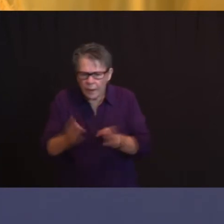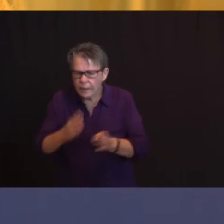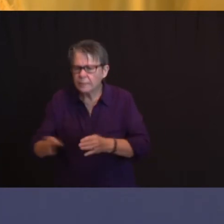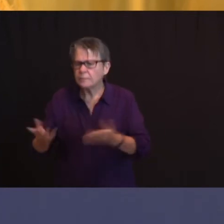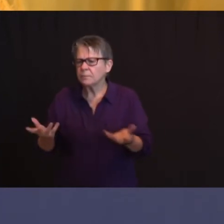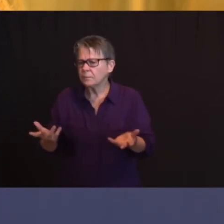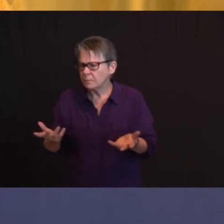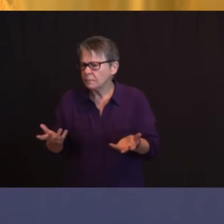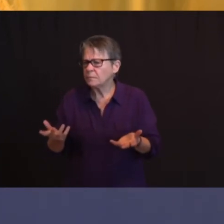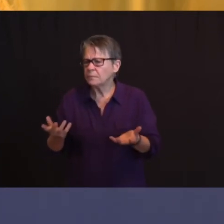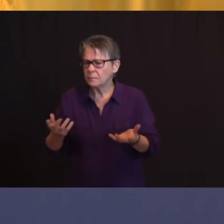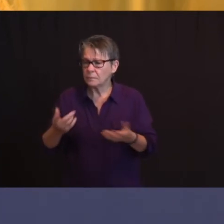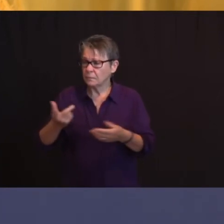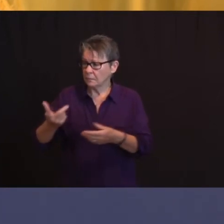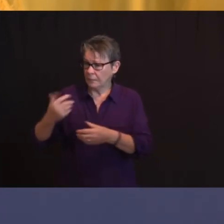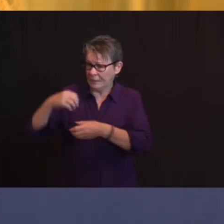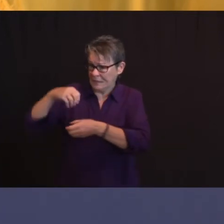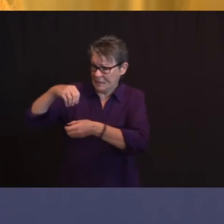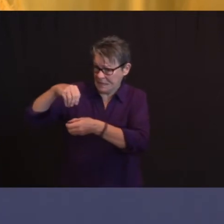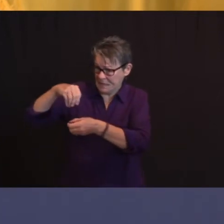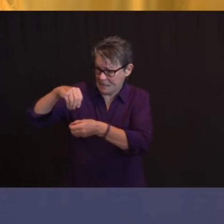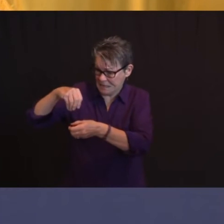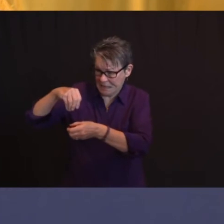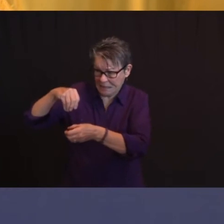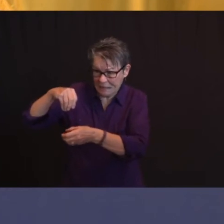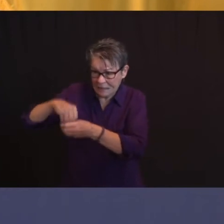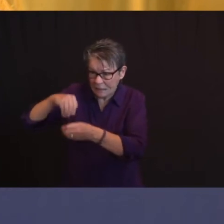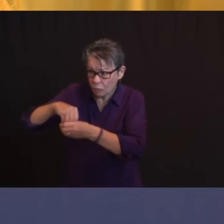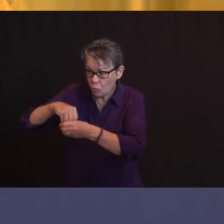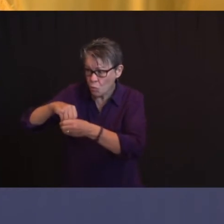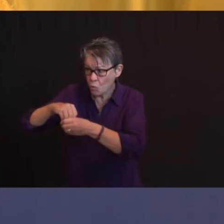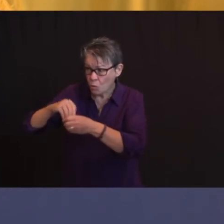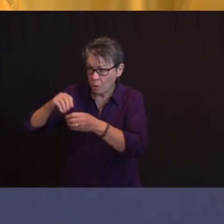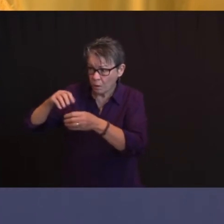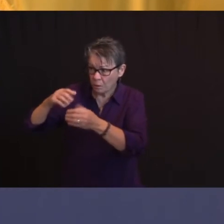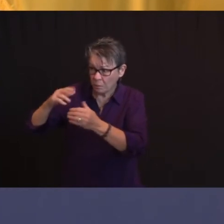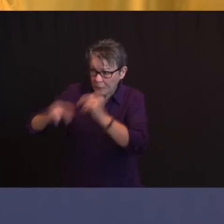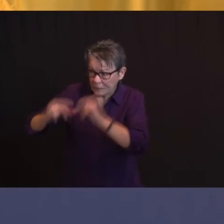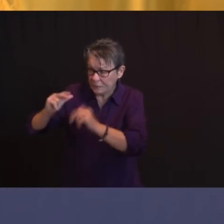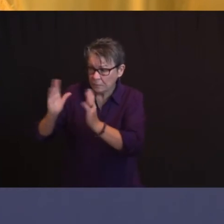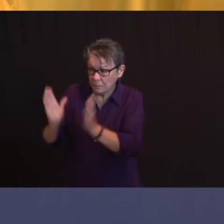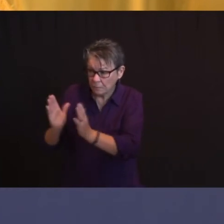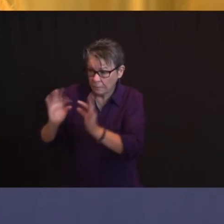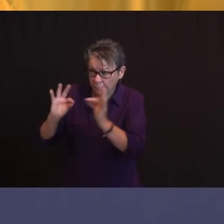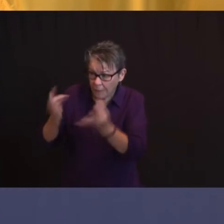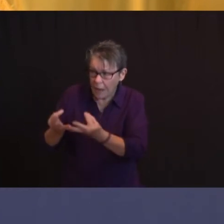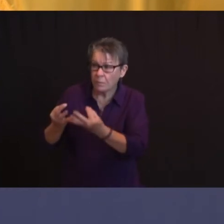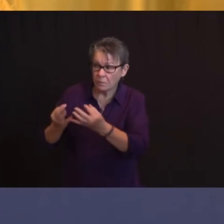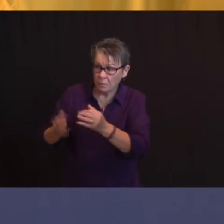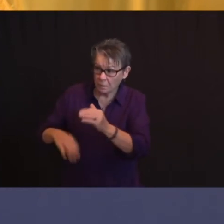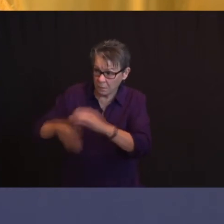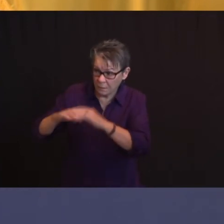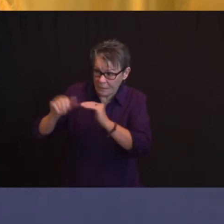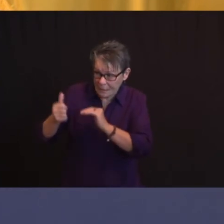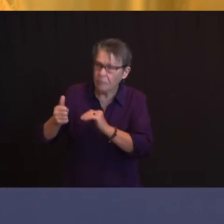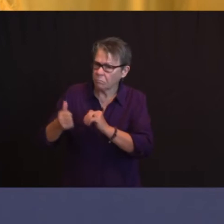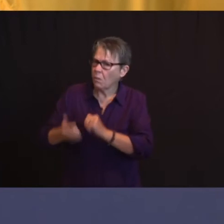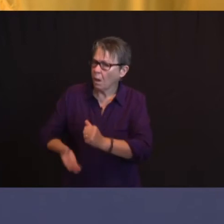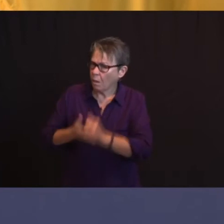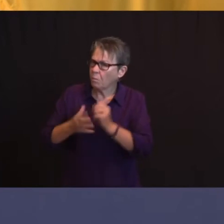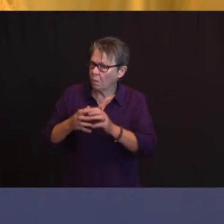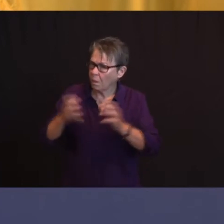Can we say for sure? I can't say for sure, but if folks do what they need to do, along with the threat of